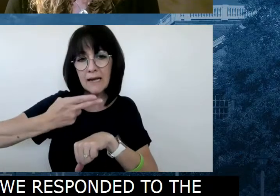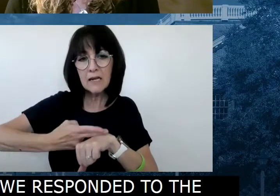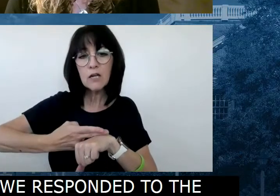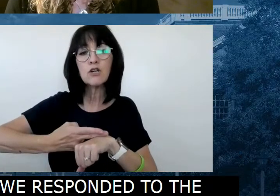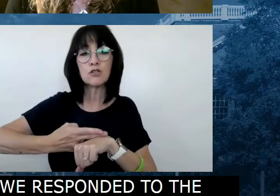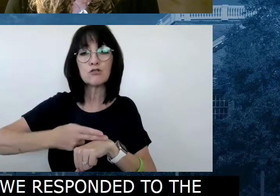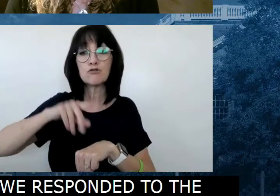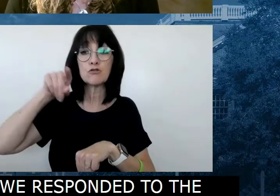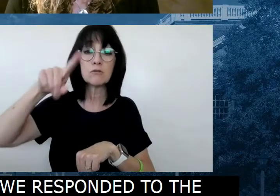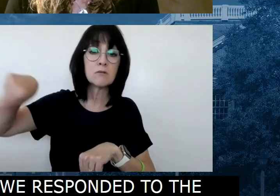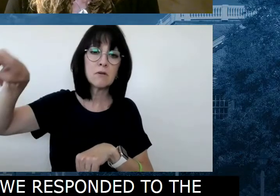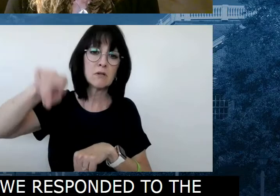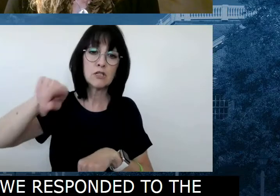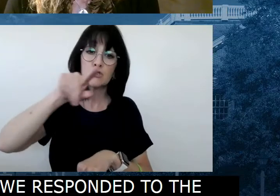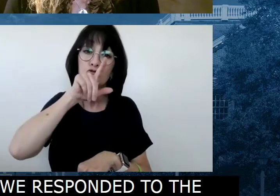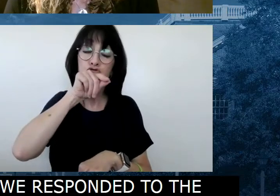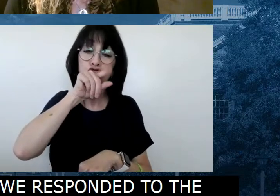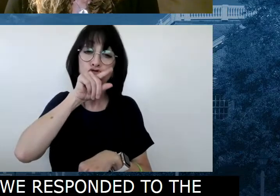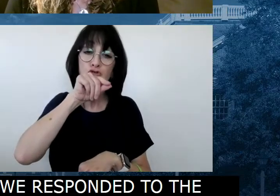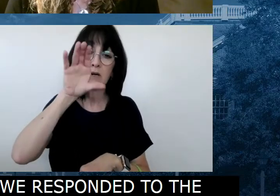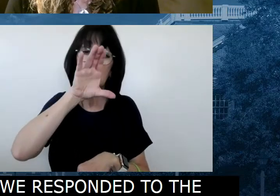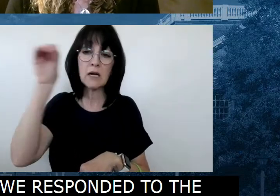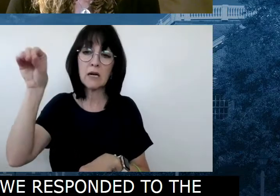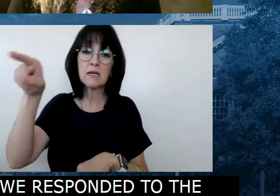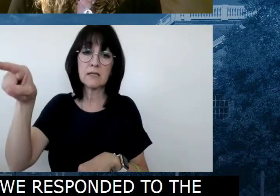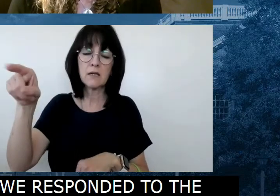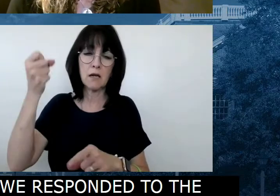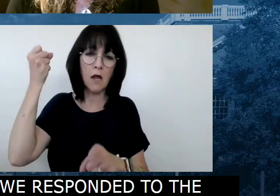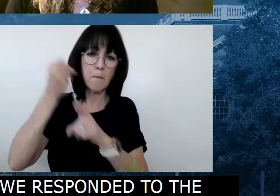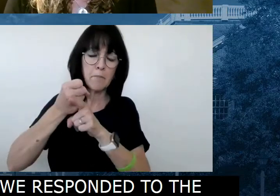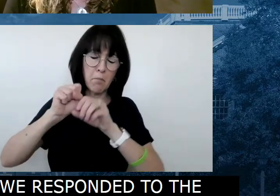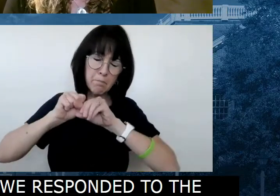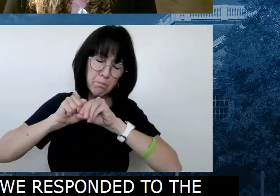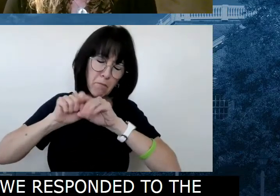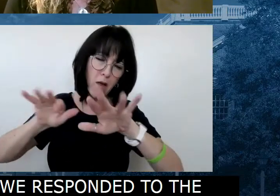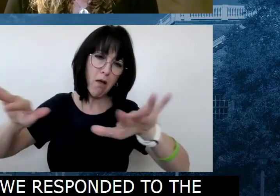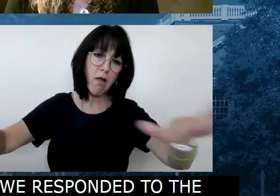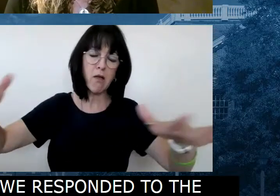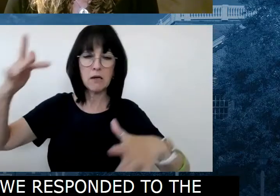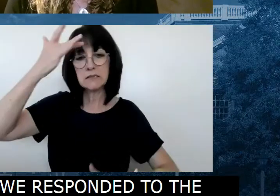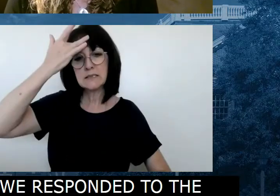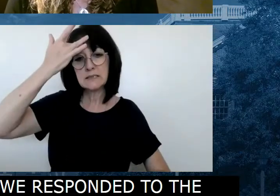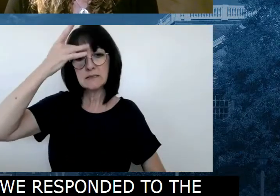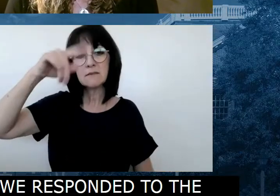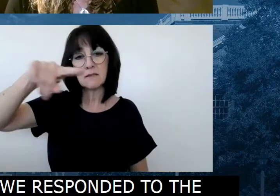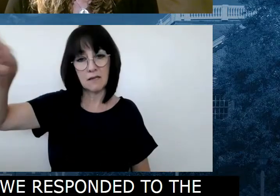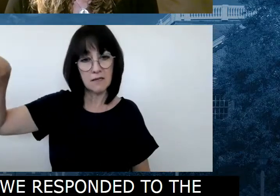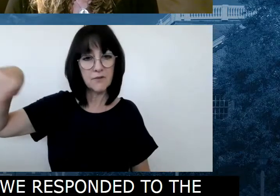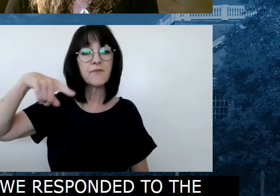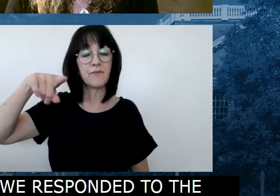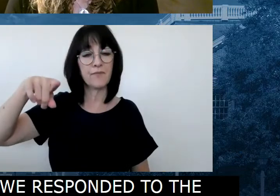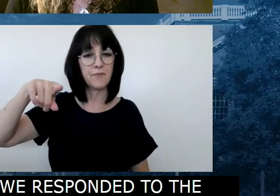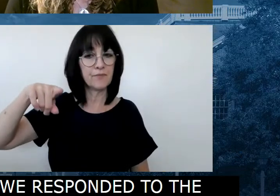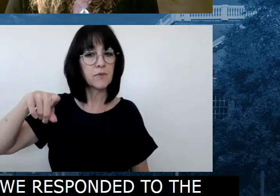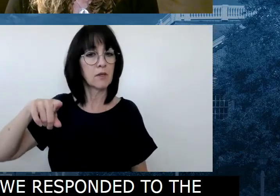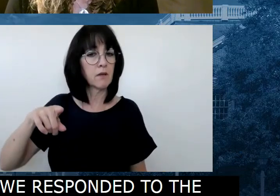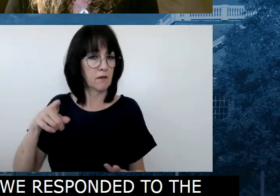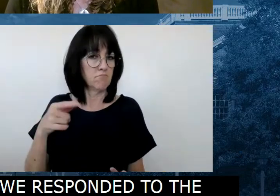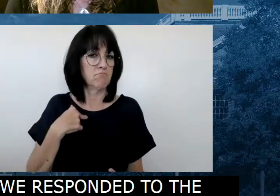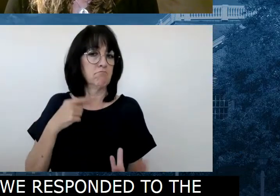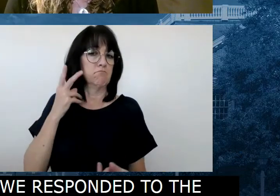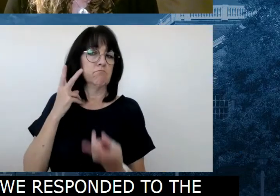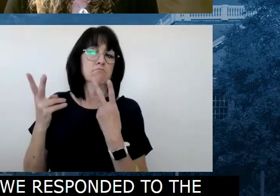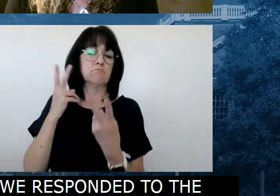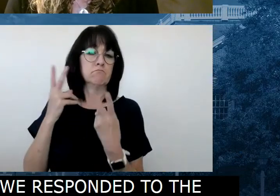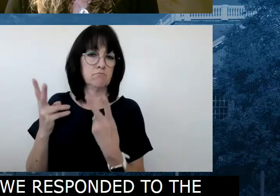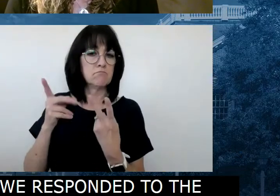poultry workers back in April of last year. Very coordinated effort on the ground, in the communities, in the